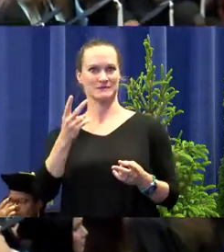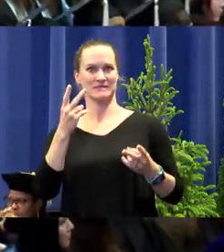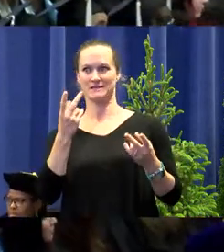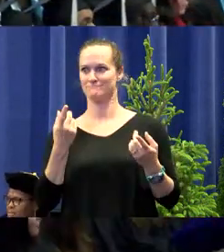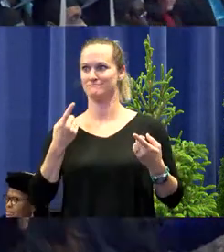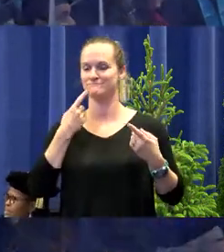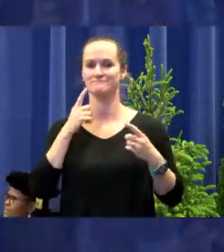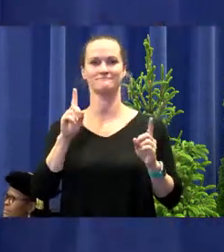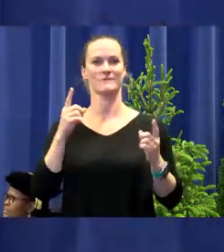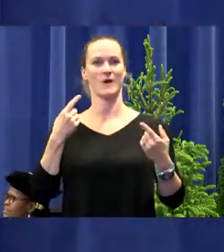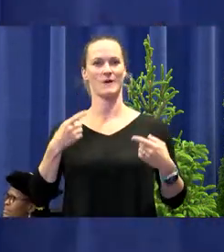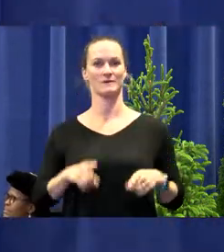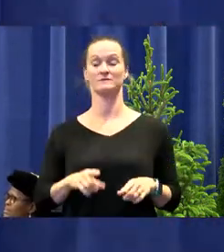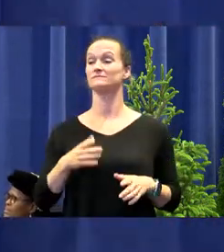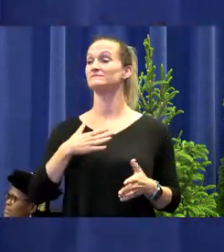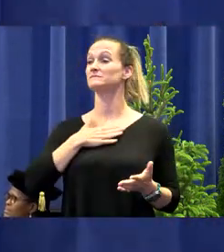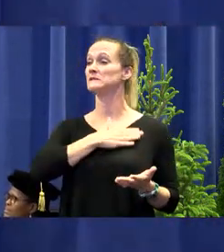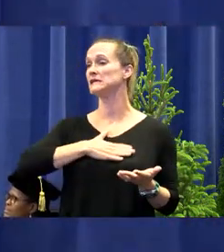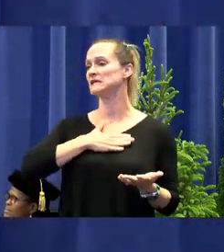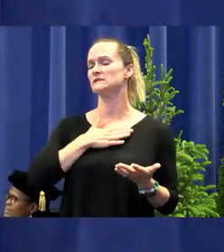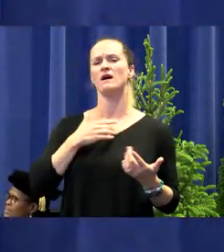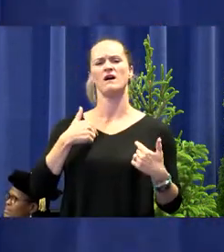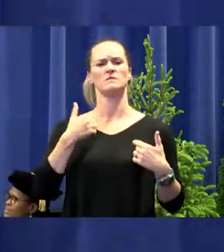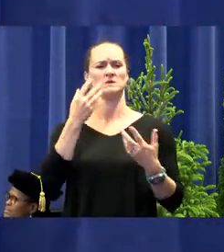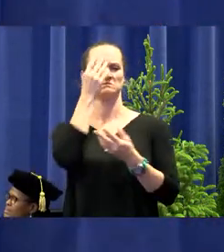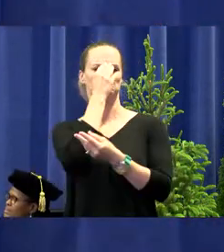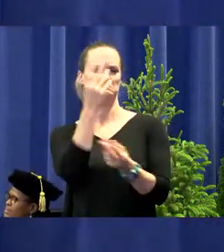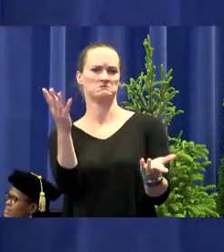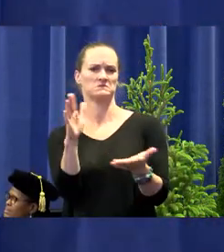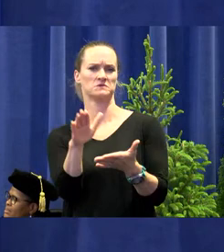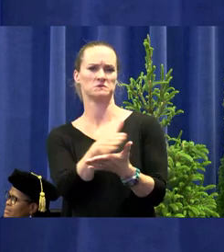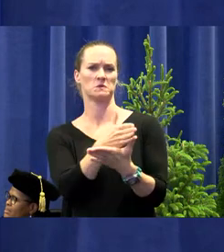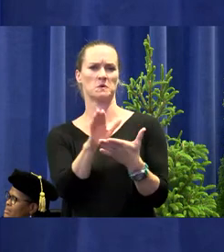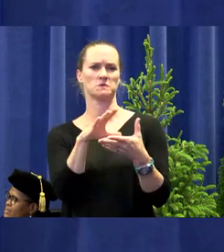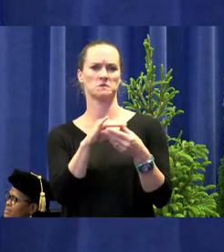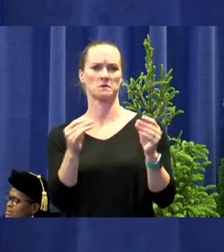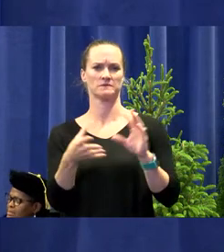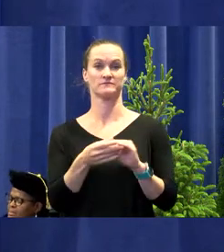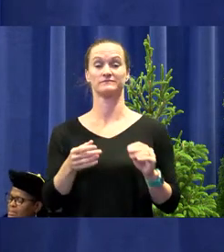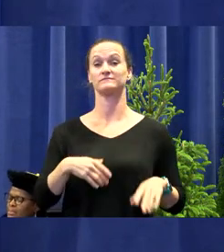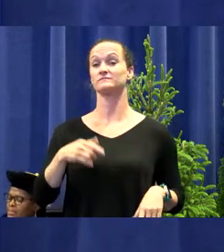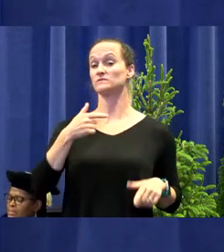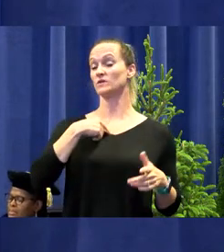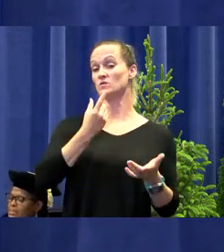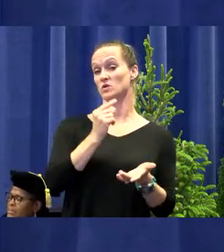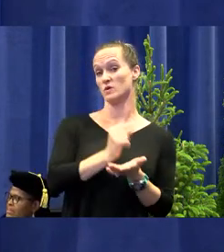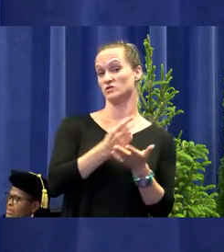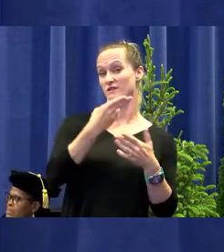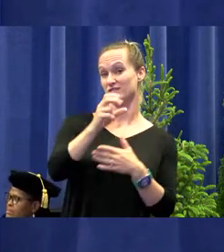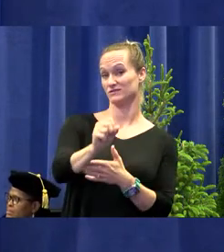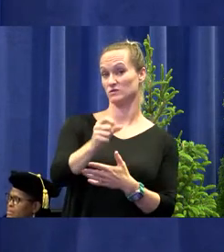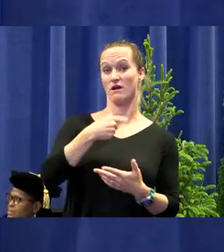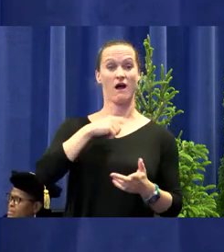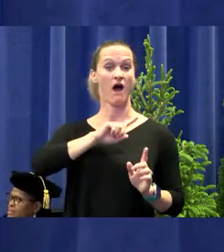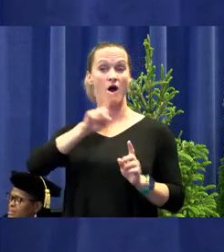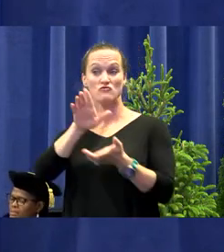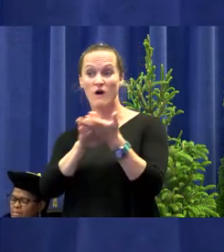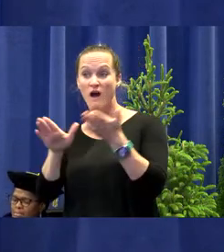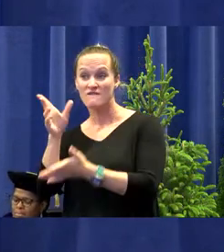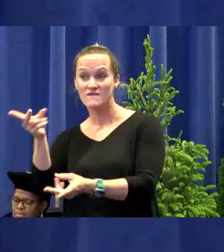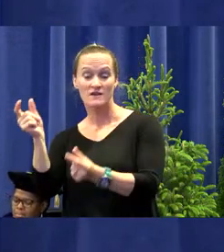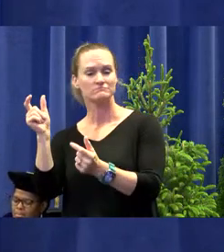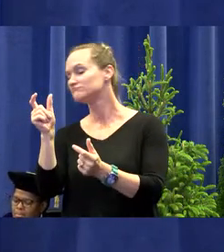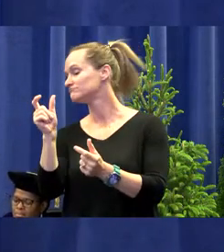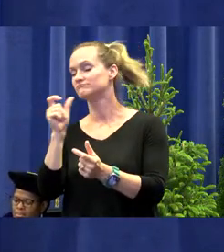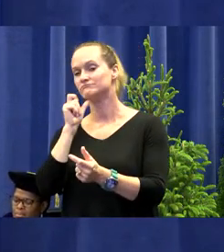would like to use this time today to first share a story. When I graduated high school, I didn't immediately go to college because I